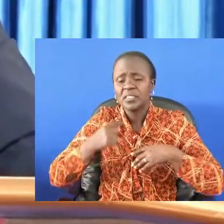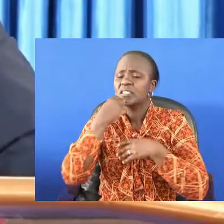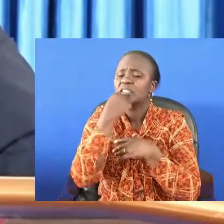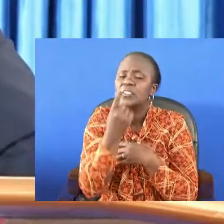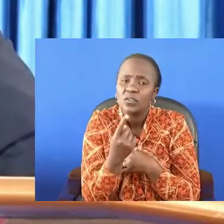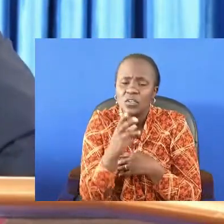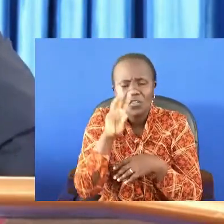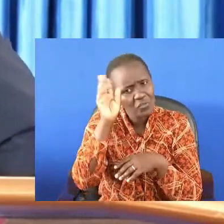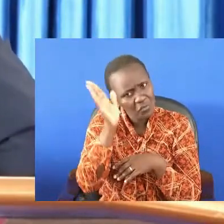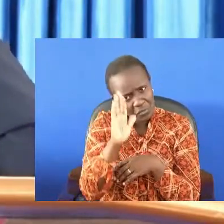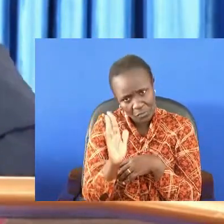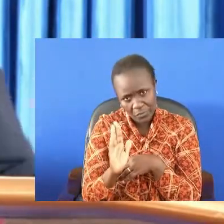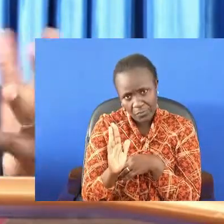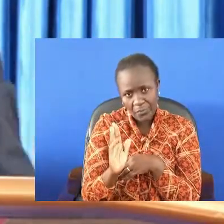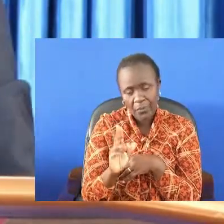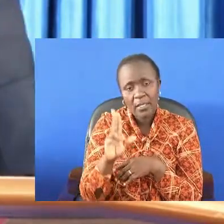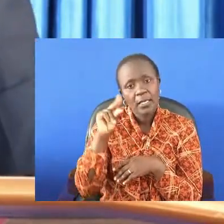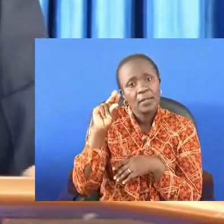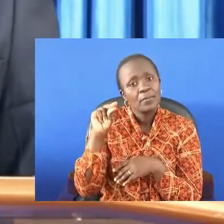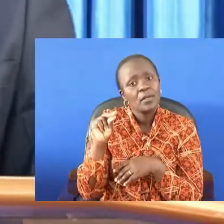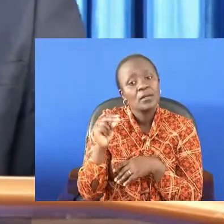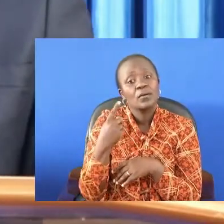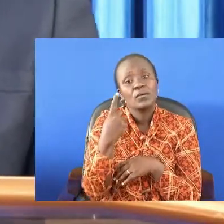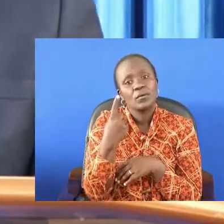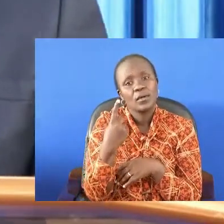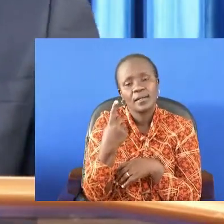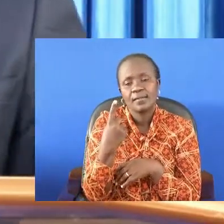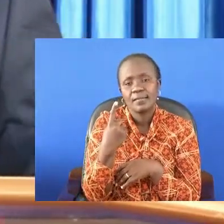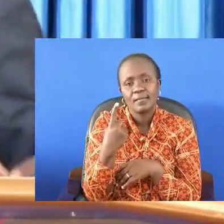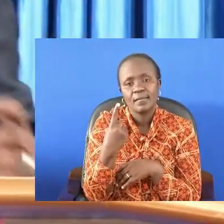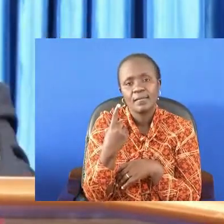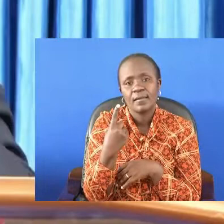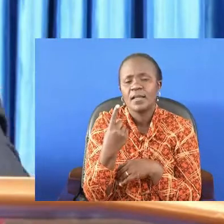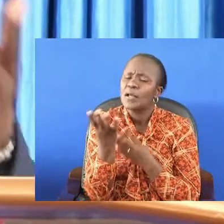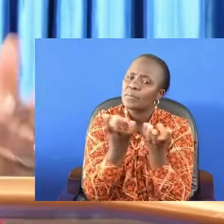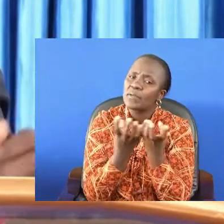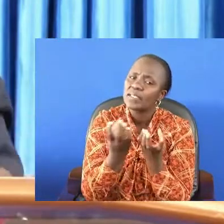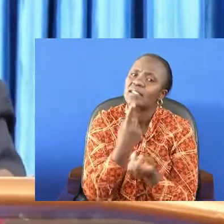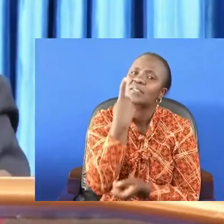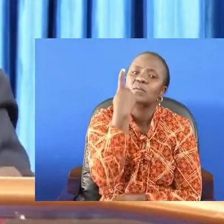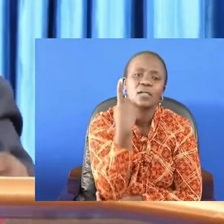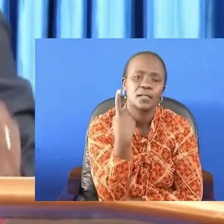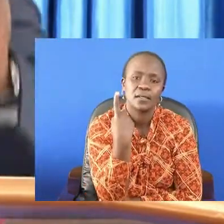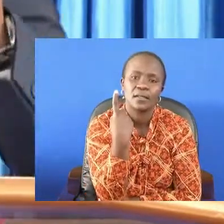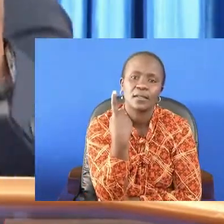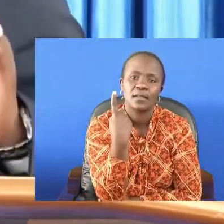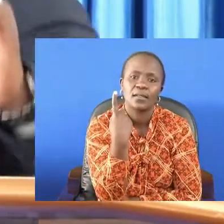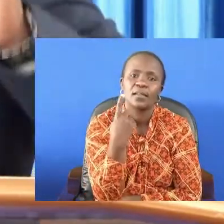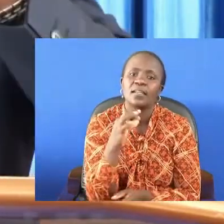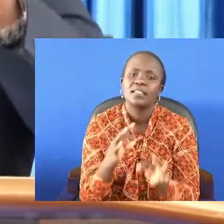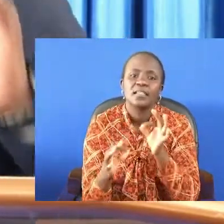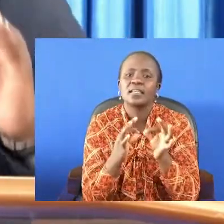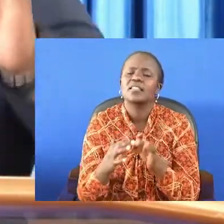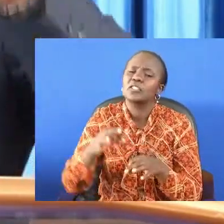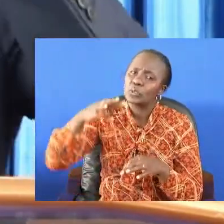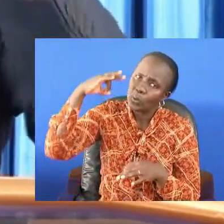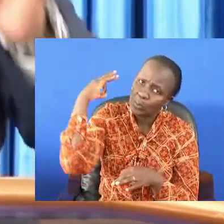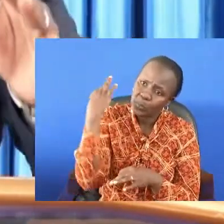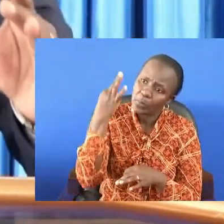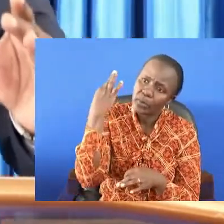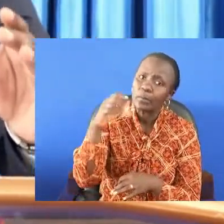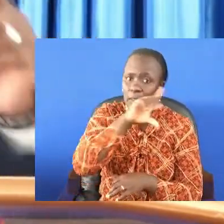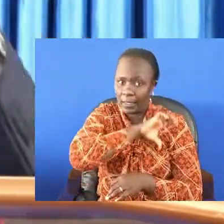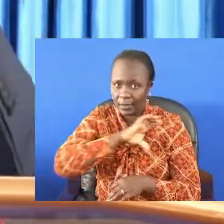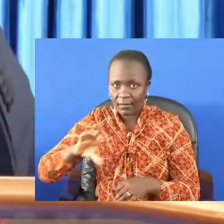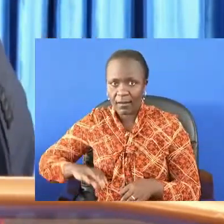they told him, no, our business is one, and I'm paraphrasing, our business is one, is just to preach